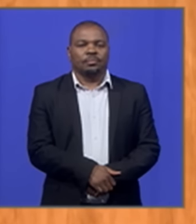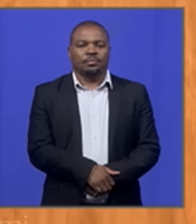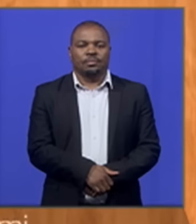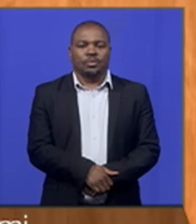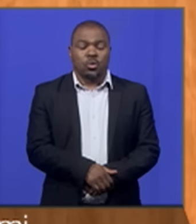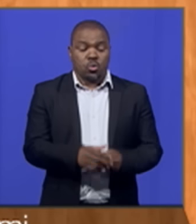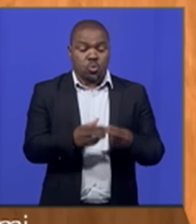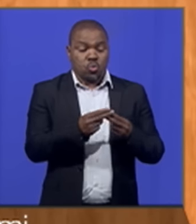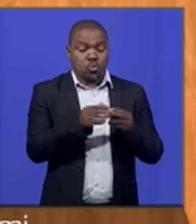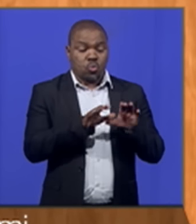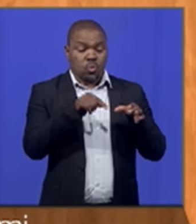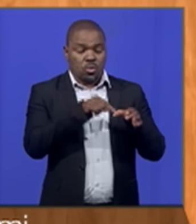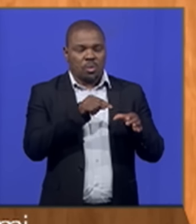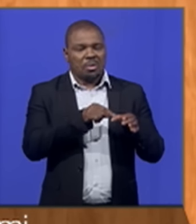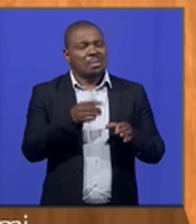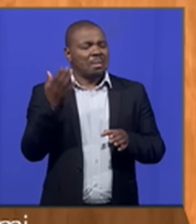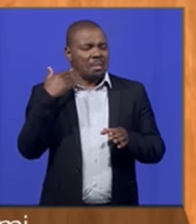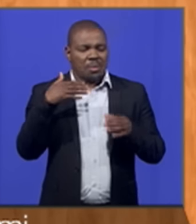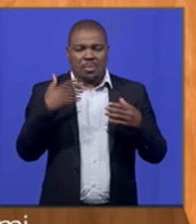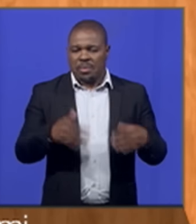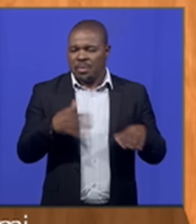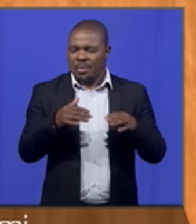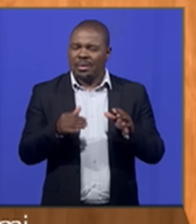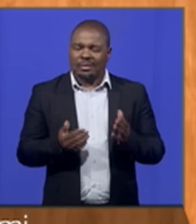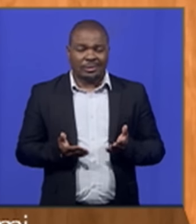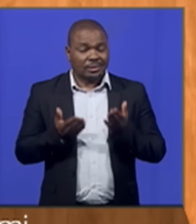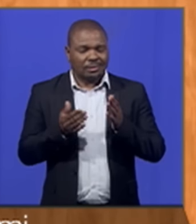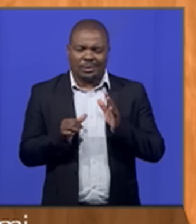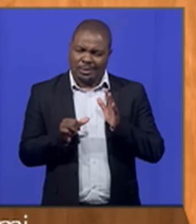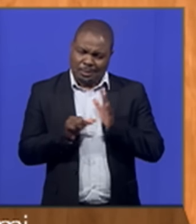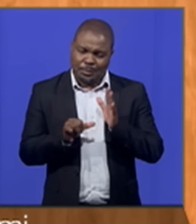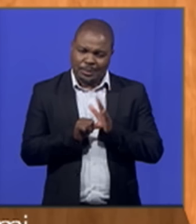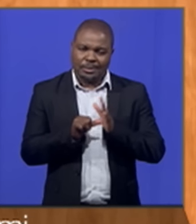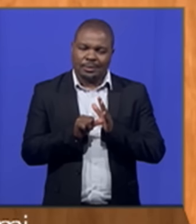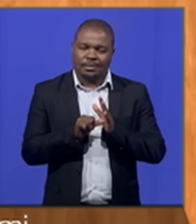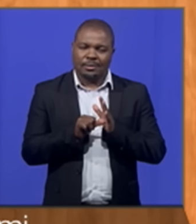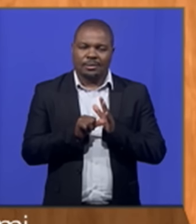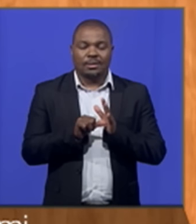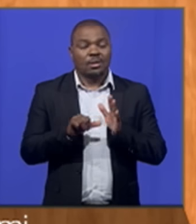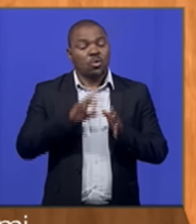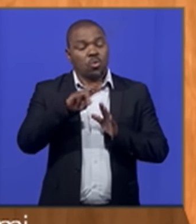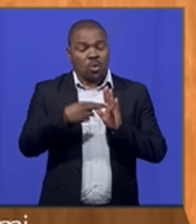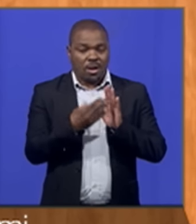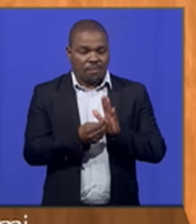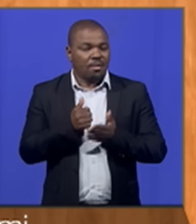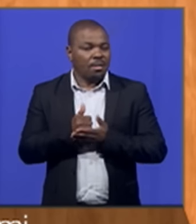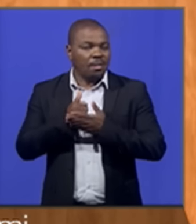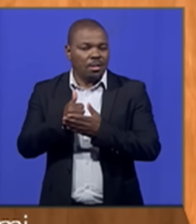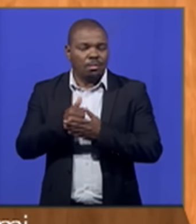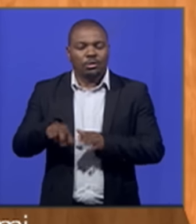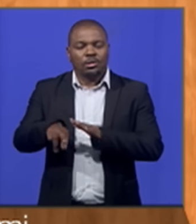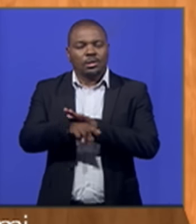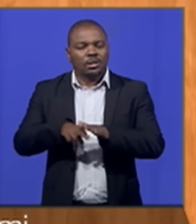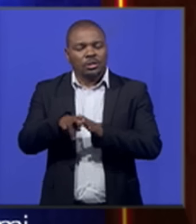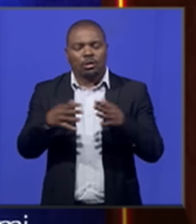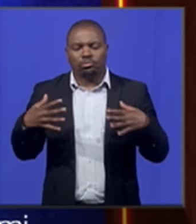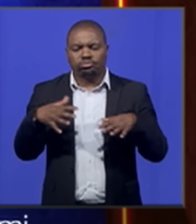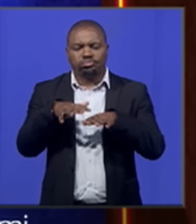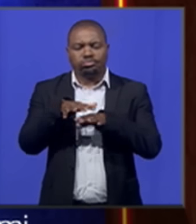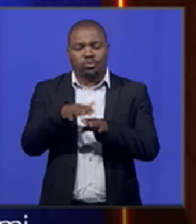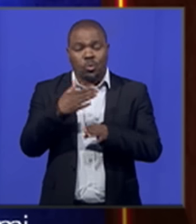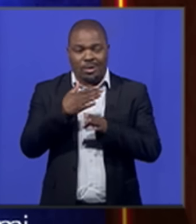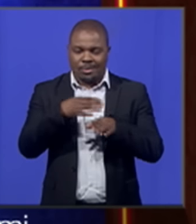This union has served as a crucial building block for broader regional integration efforts.